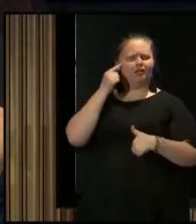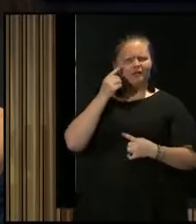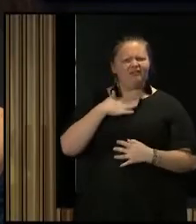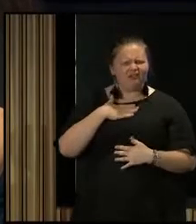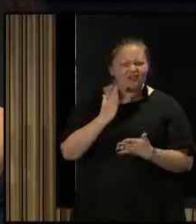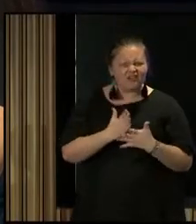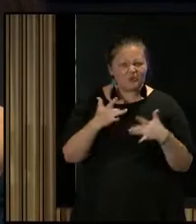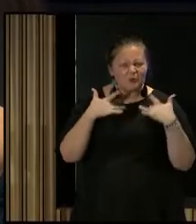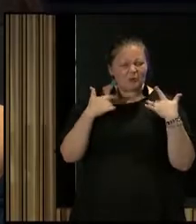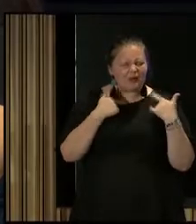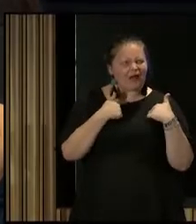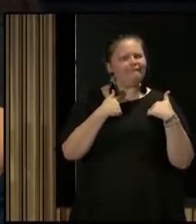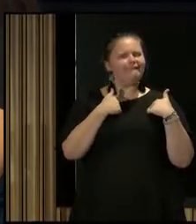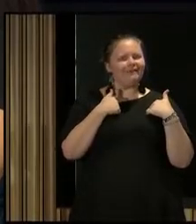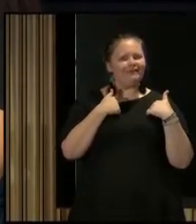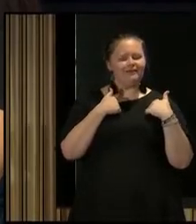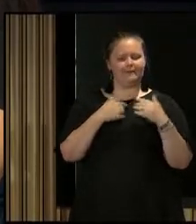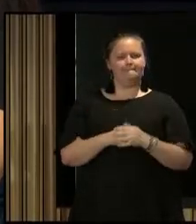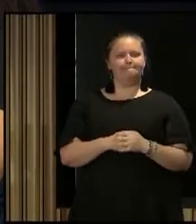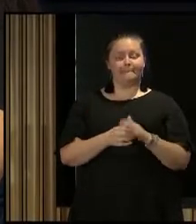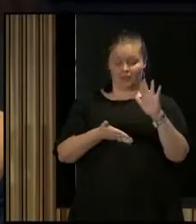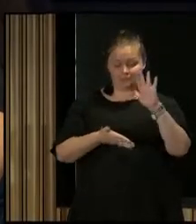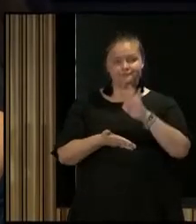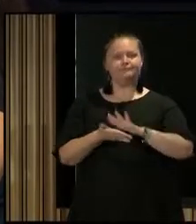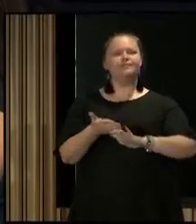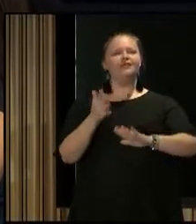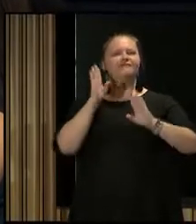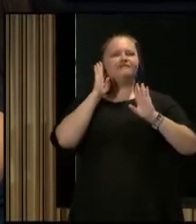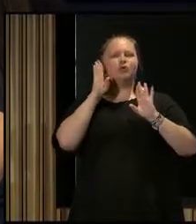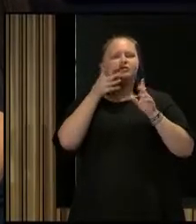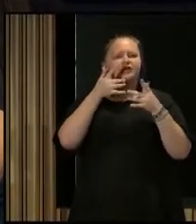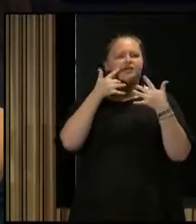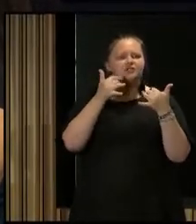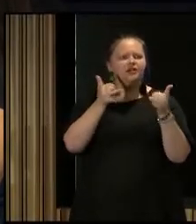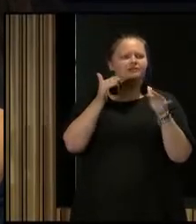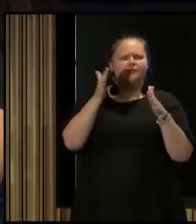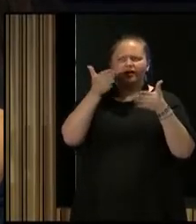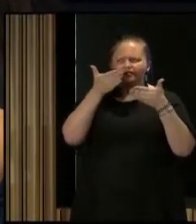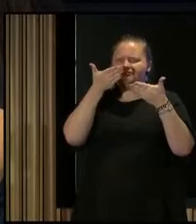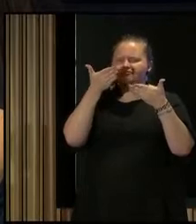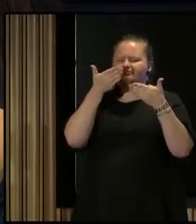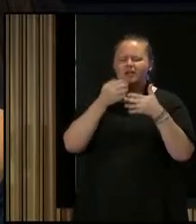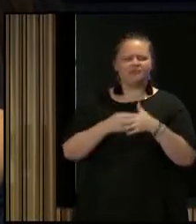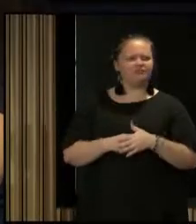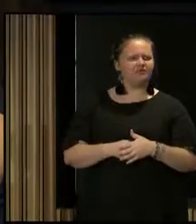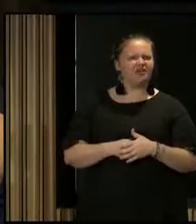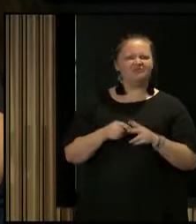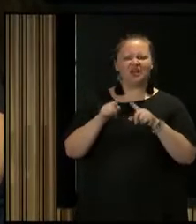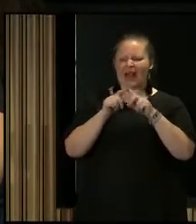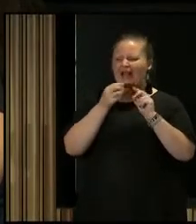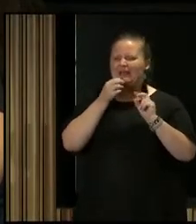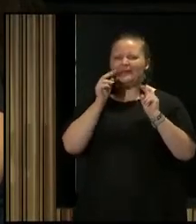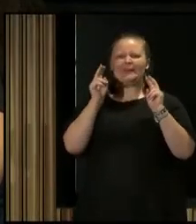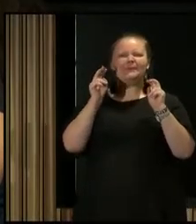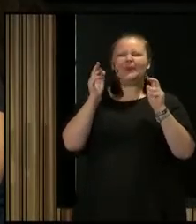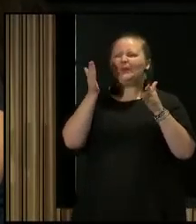real life? And then we got in for our sound check, and there was this strange smell. There was like this pooey smell in the